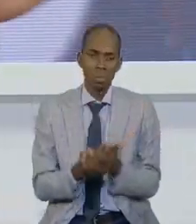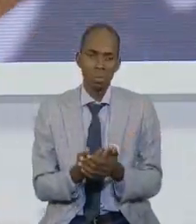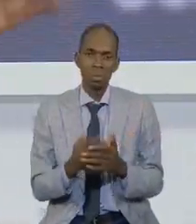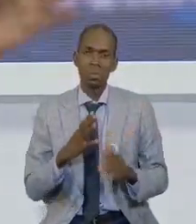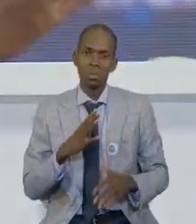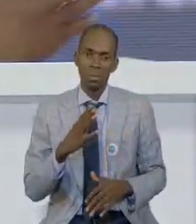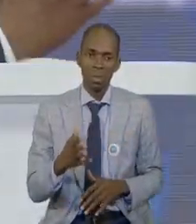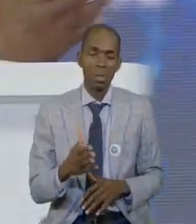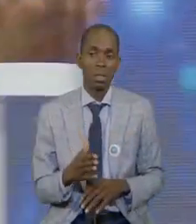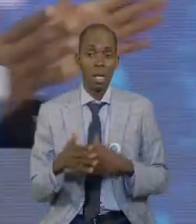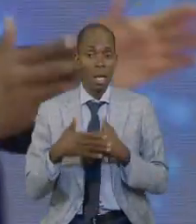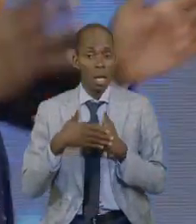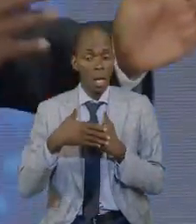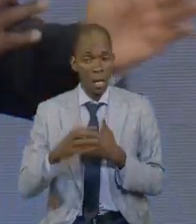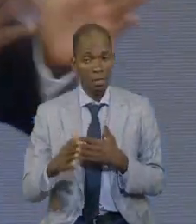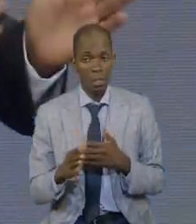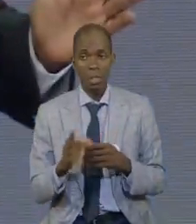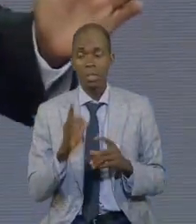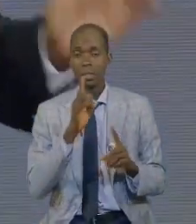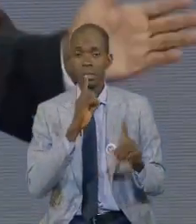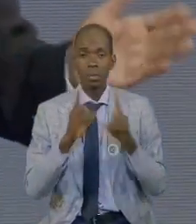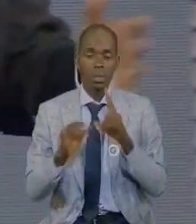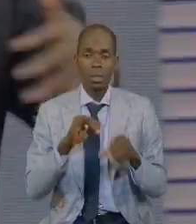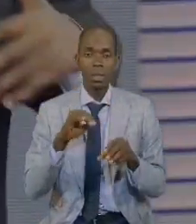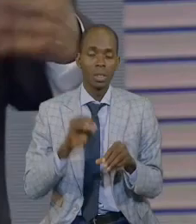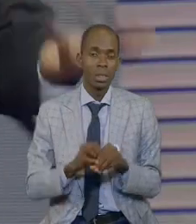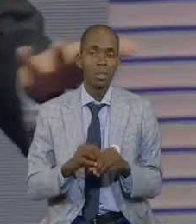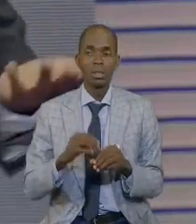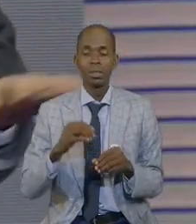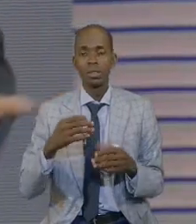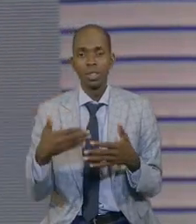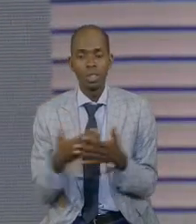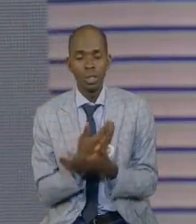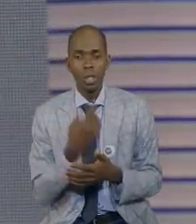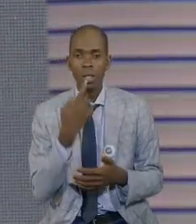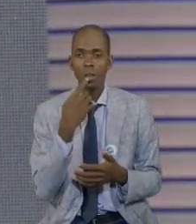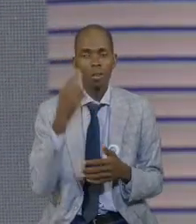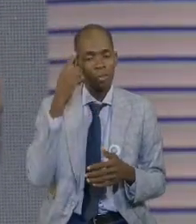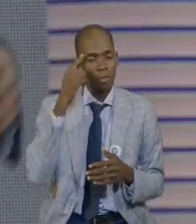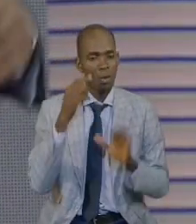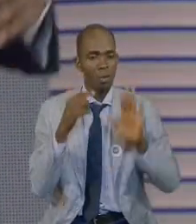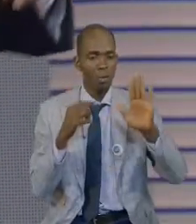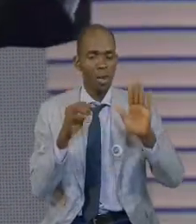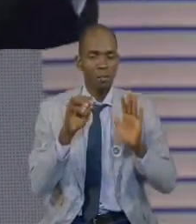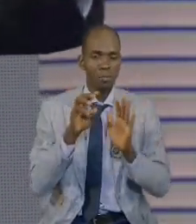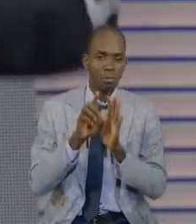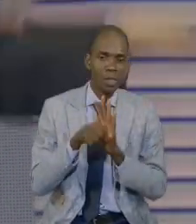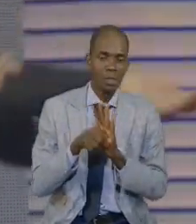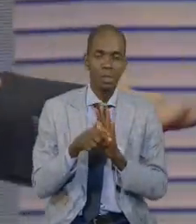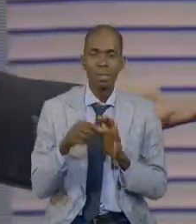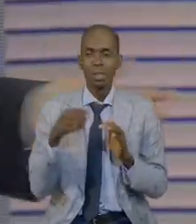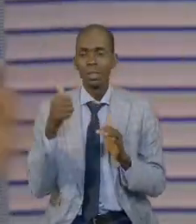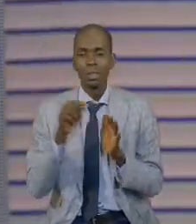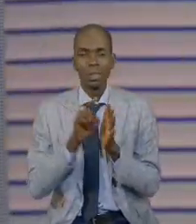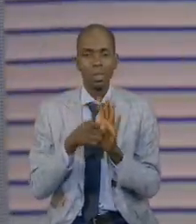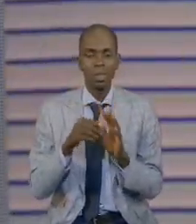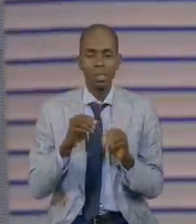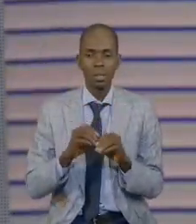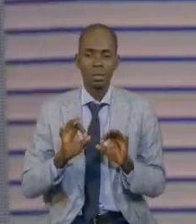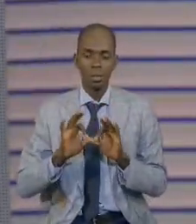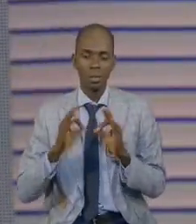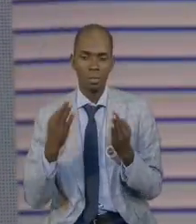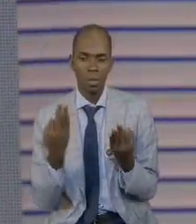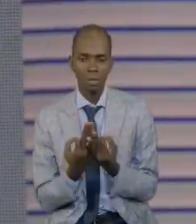afterwards speak in new tongues for five minutes ten minutes in a devotion in our family devotion